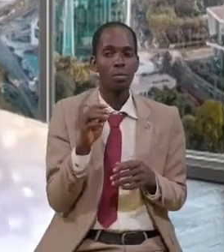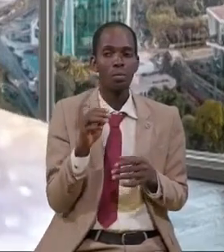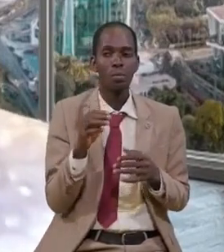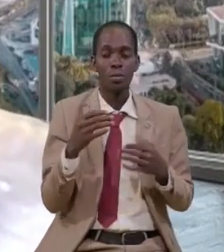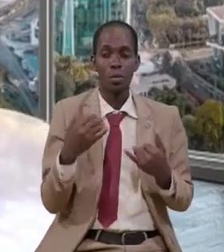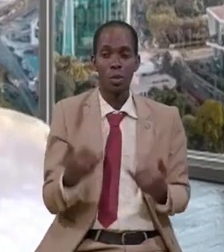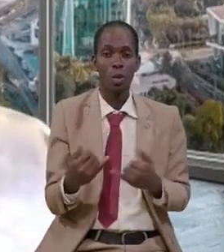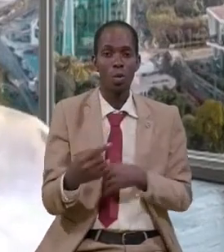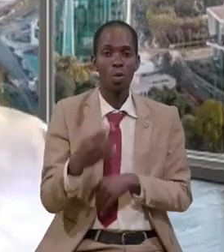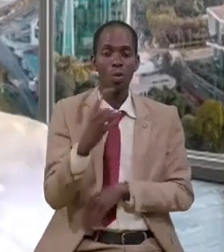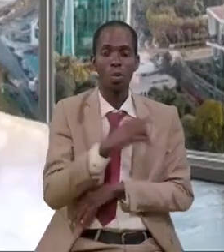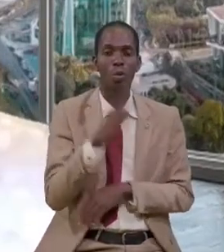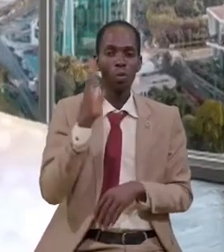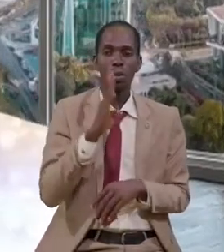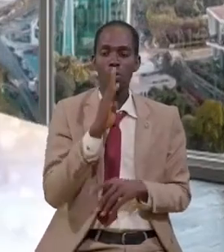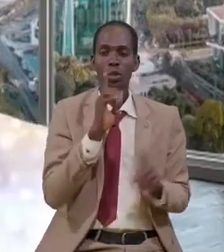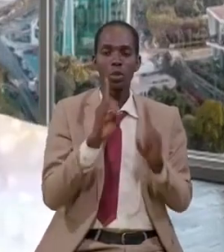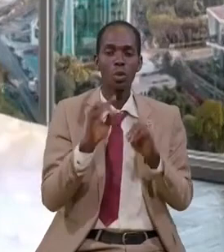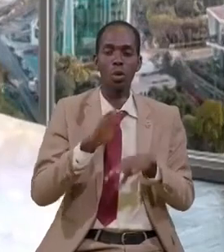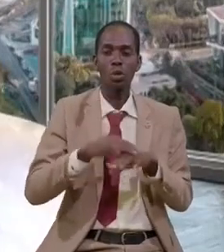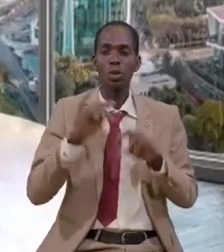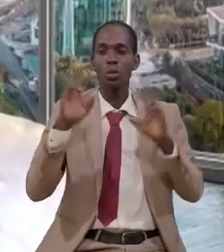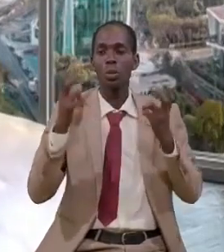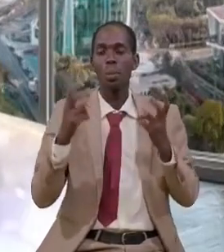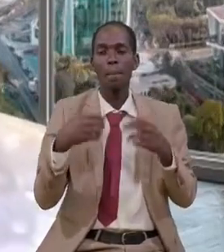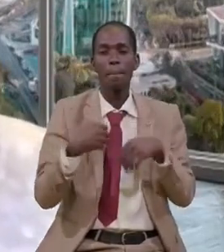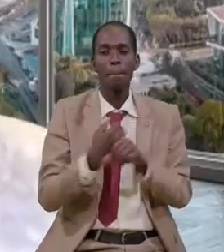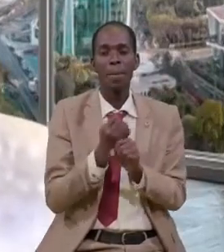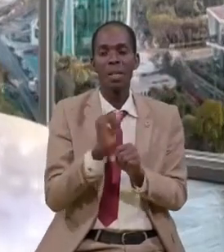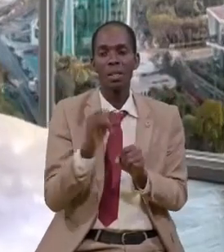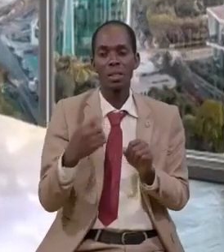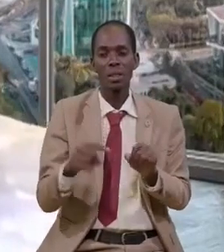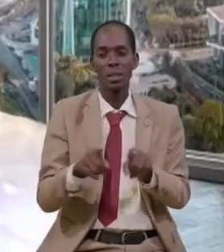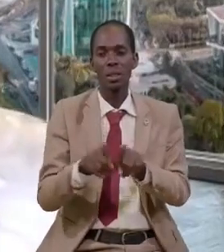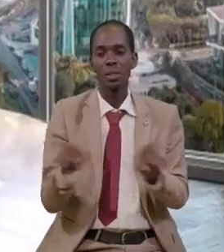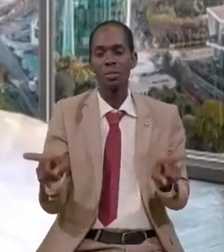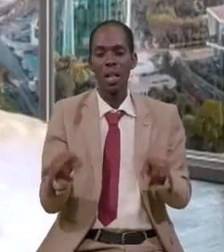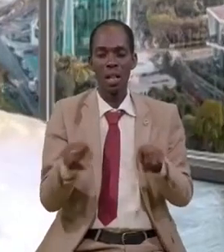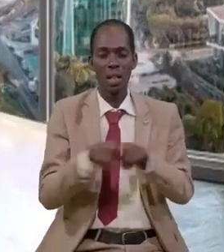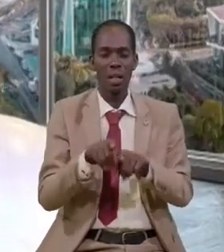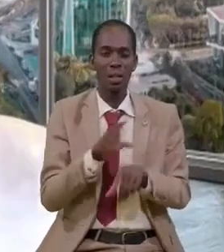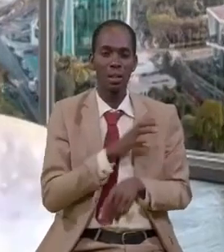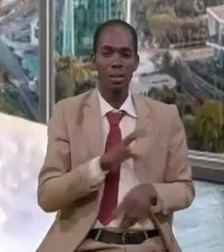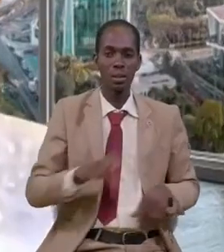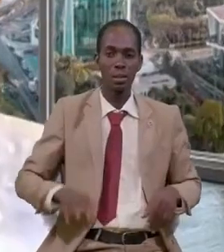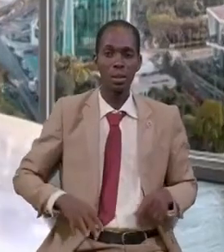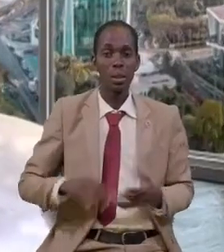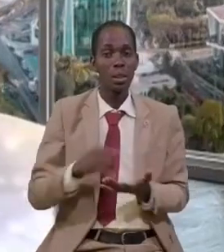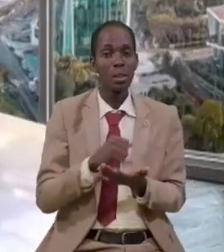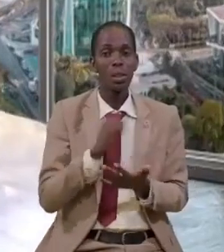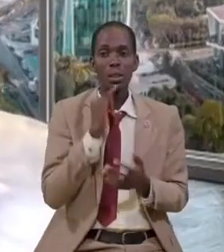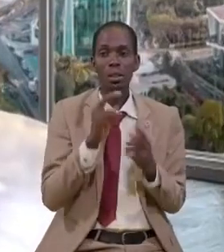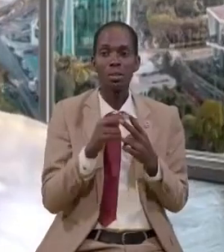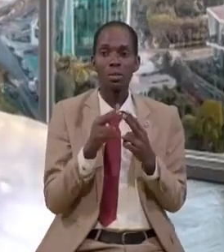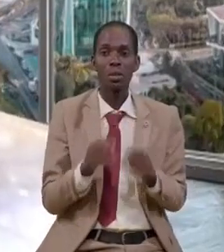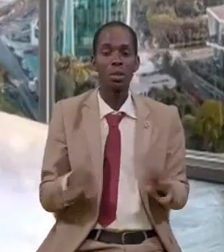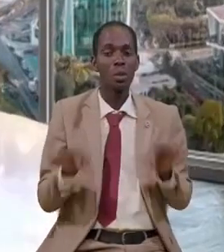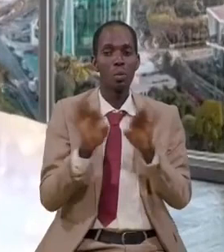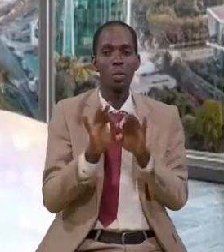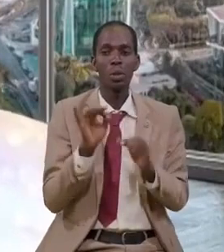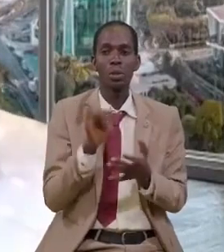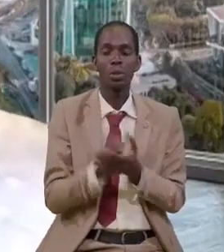the topic, making a difference like Christ. It's very important that we look at the